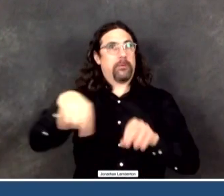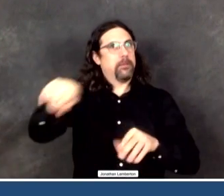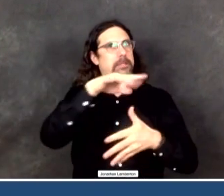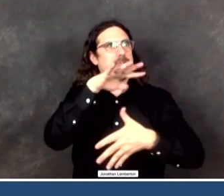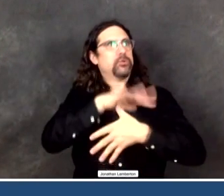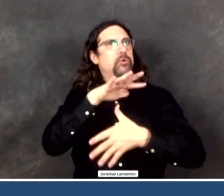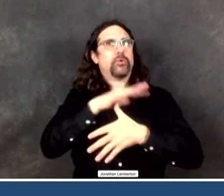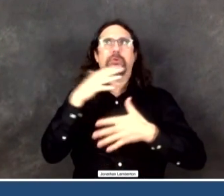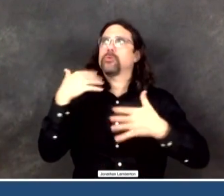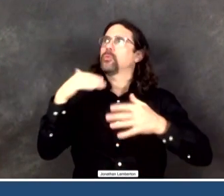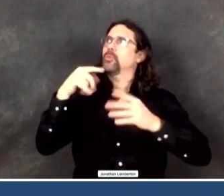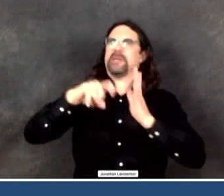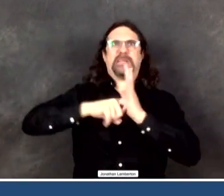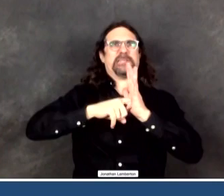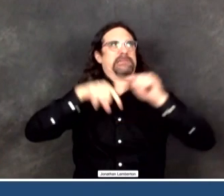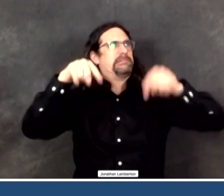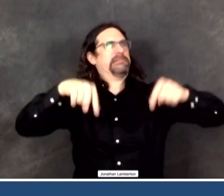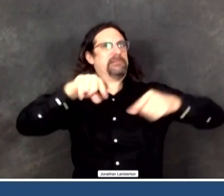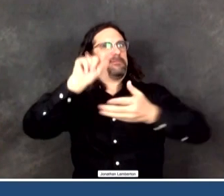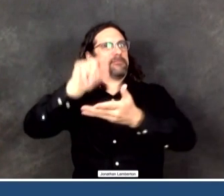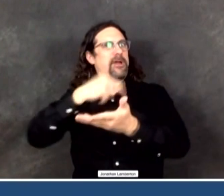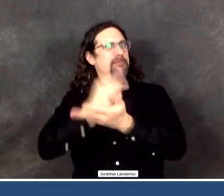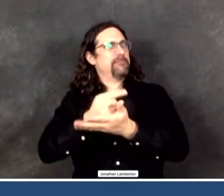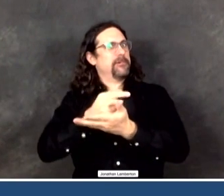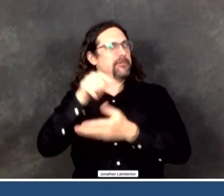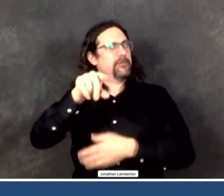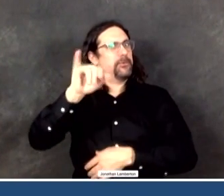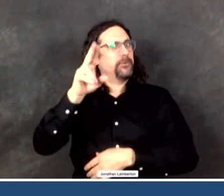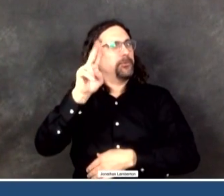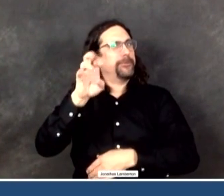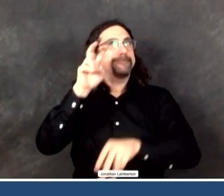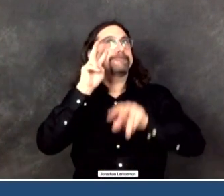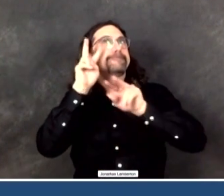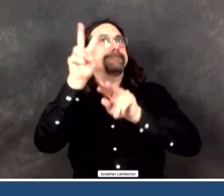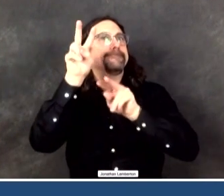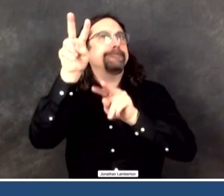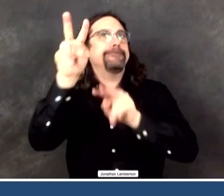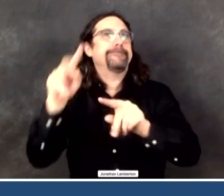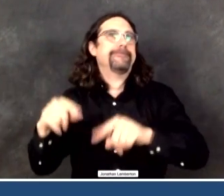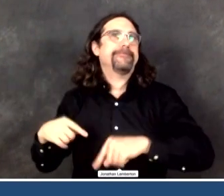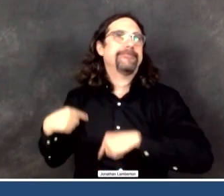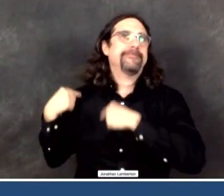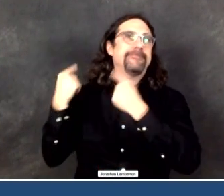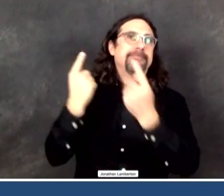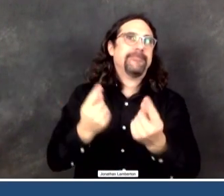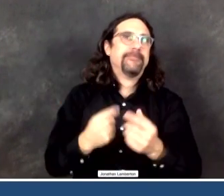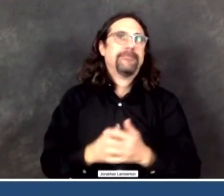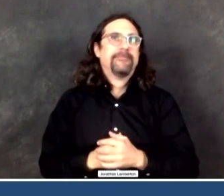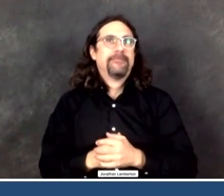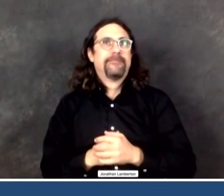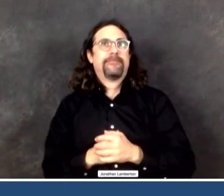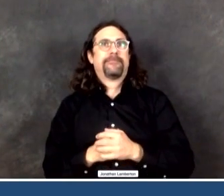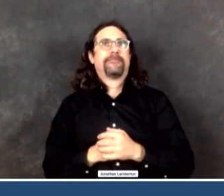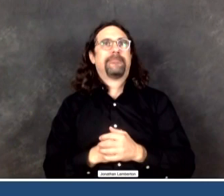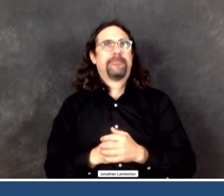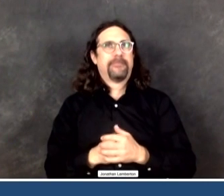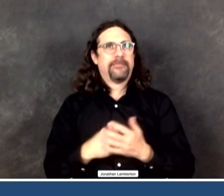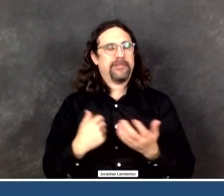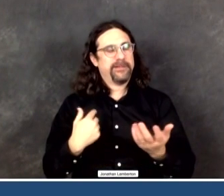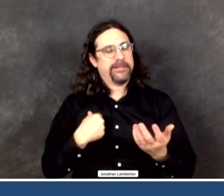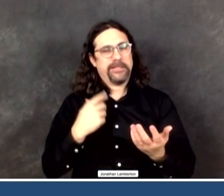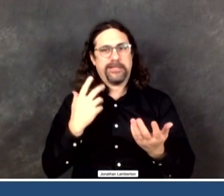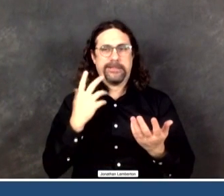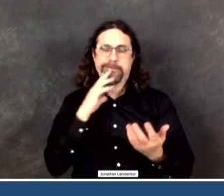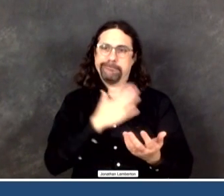see these seniors robbed of their future, robbed of that joyous moment when they graduate high school. We have no idea